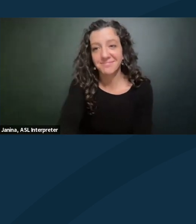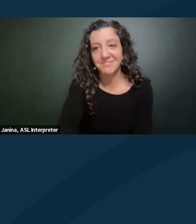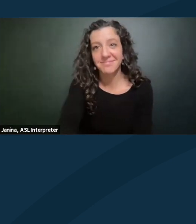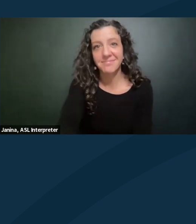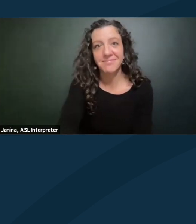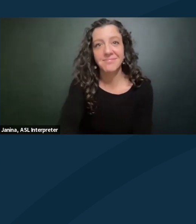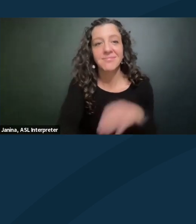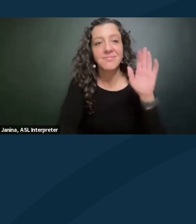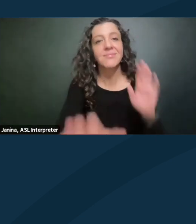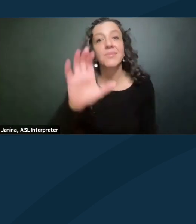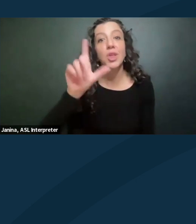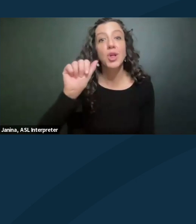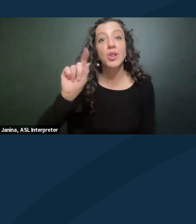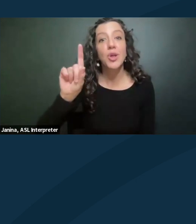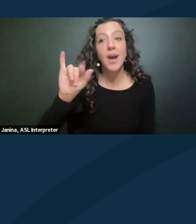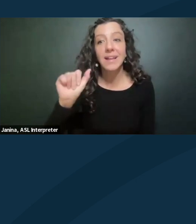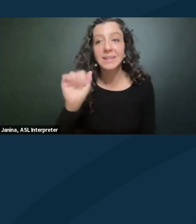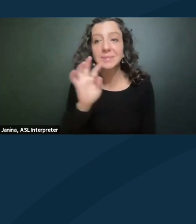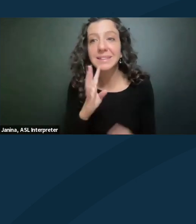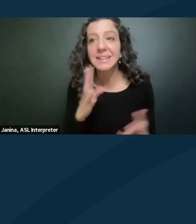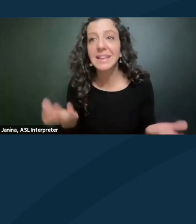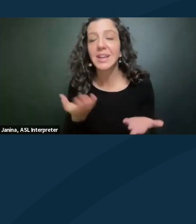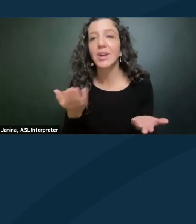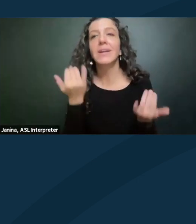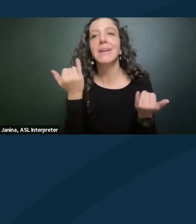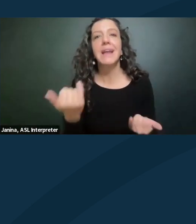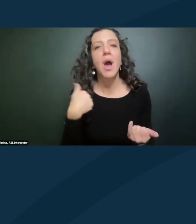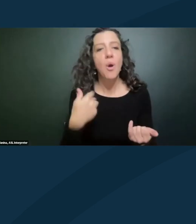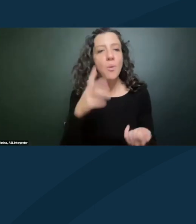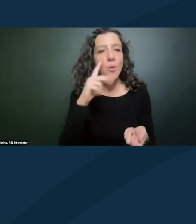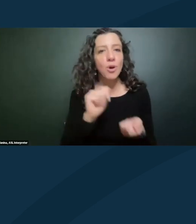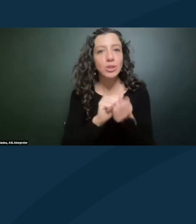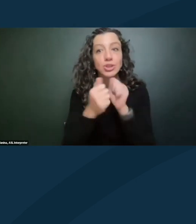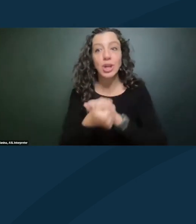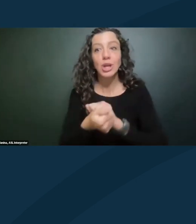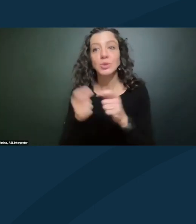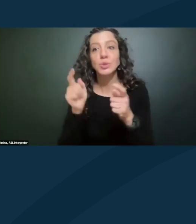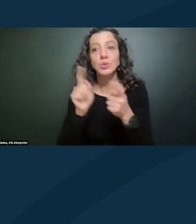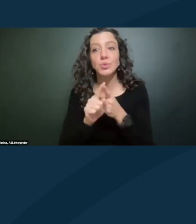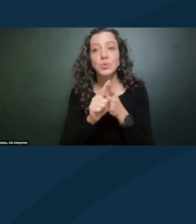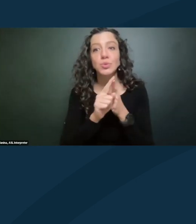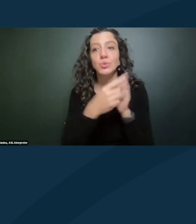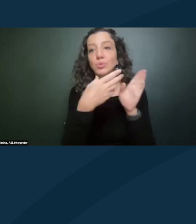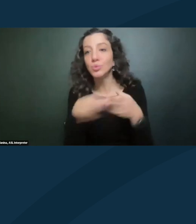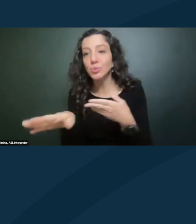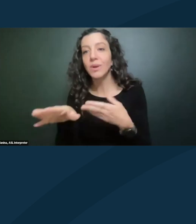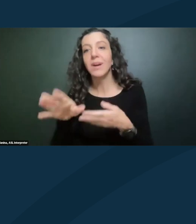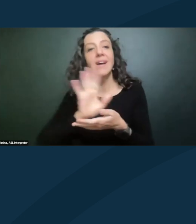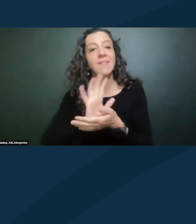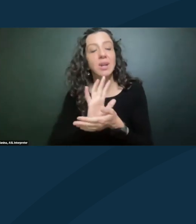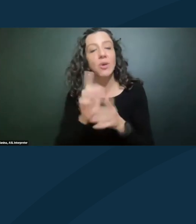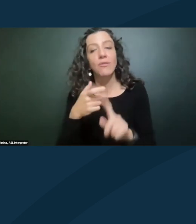This is Claudia. We are now going to turn to a video from Chloe